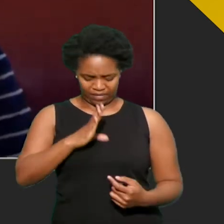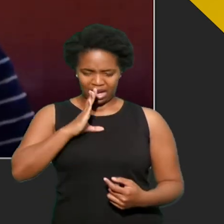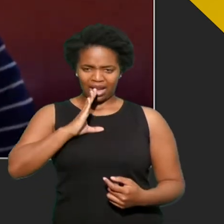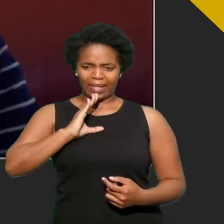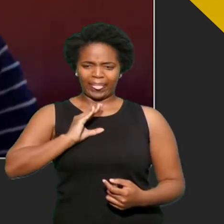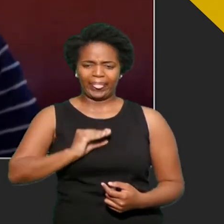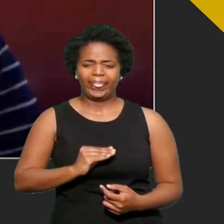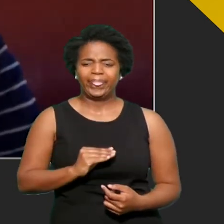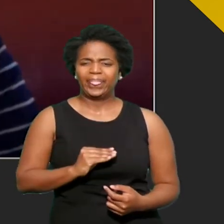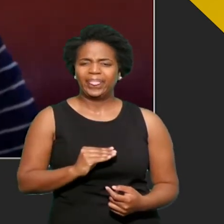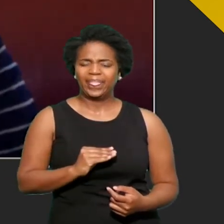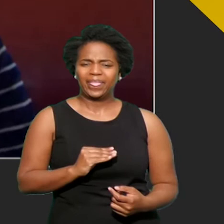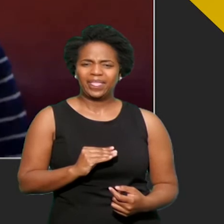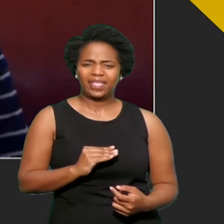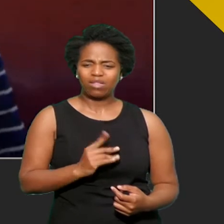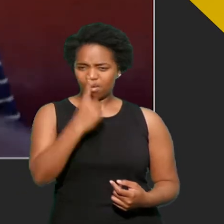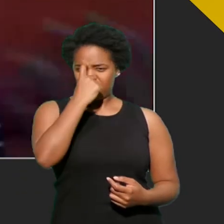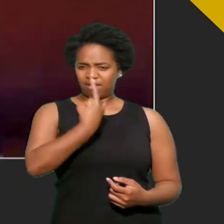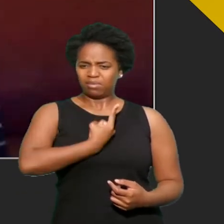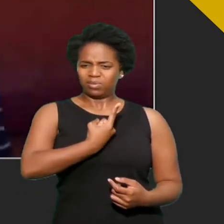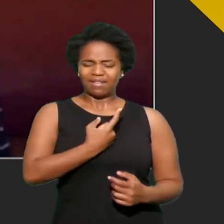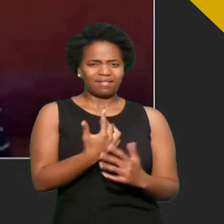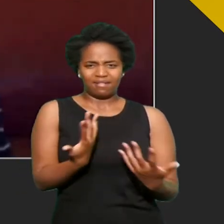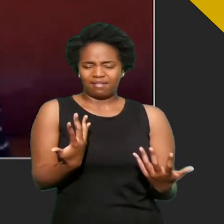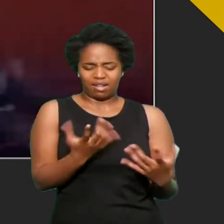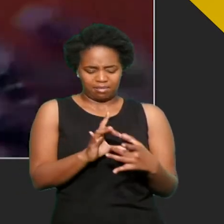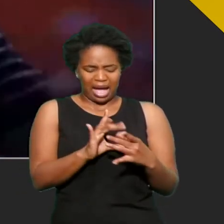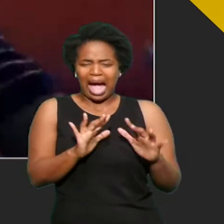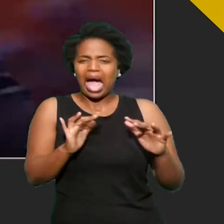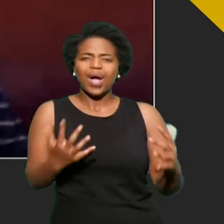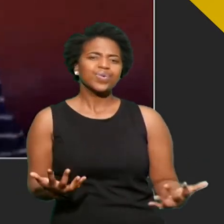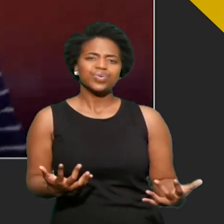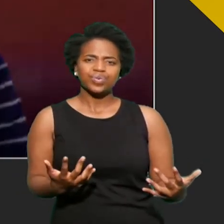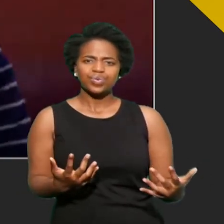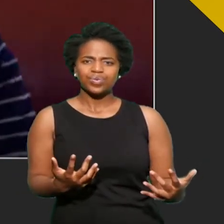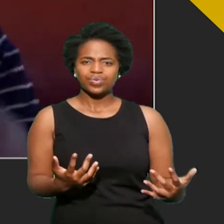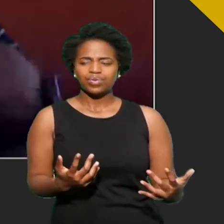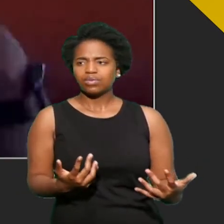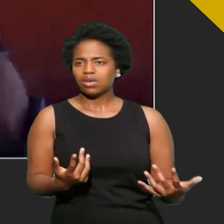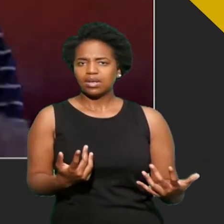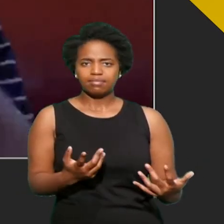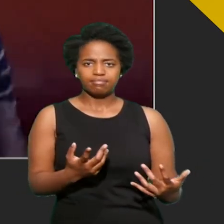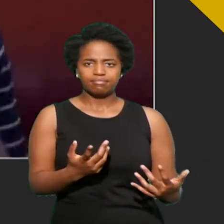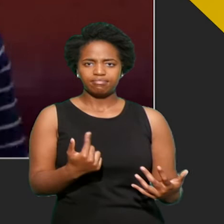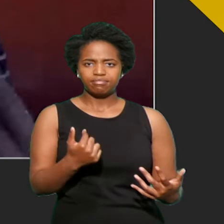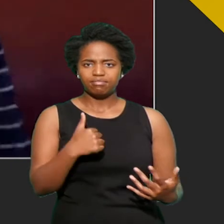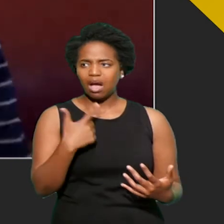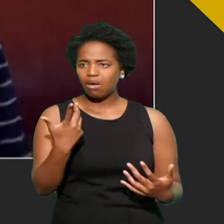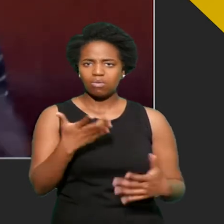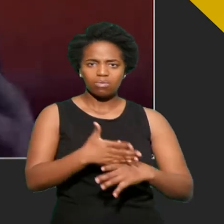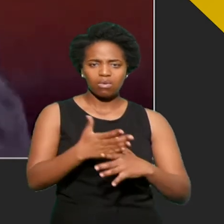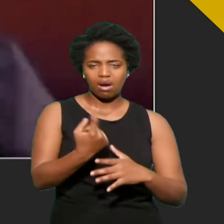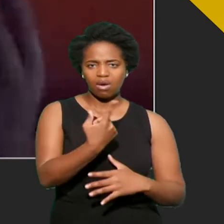your confidence has been broken. How can you just walk out and find yourself a job or get into the world